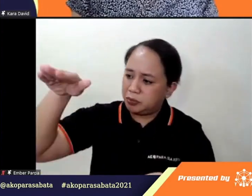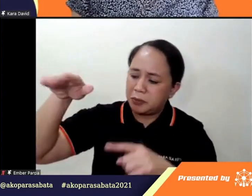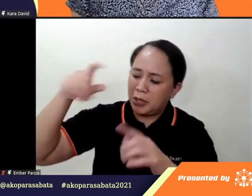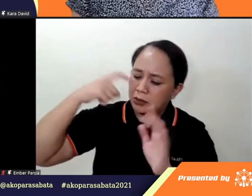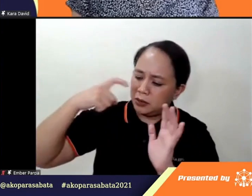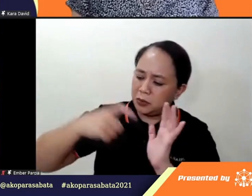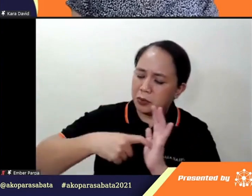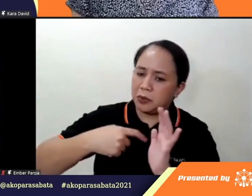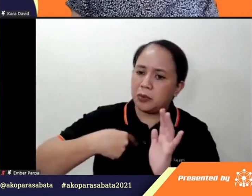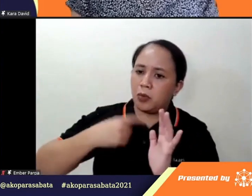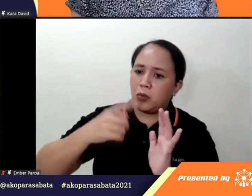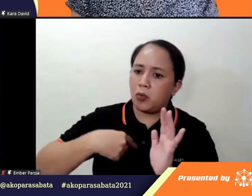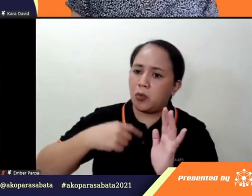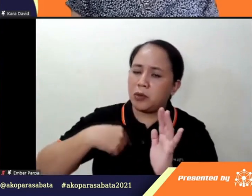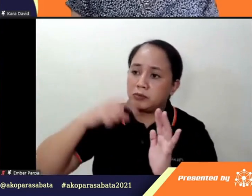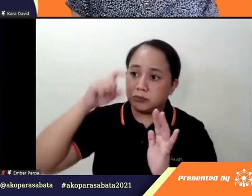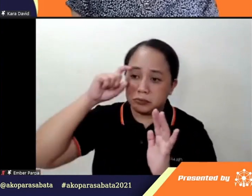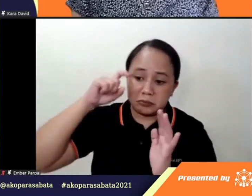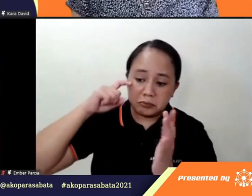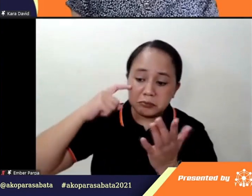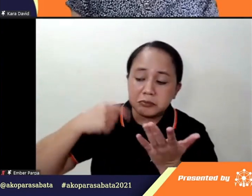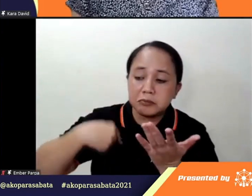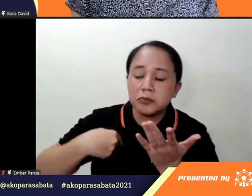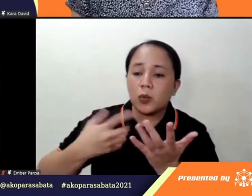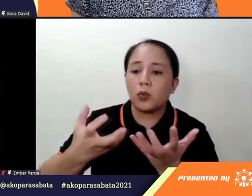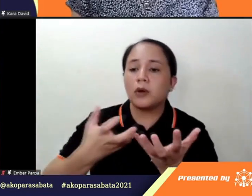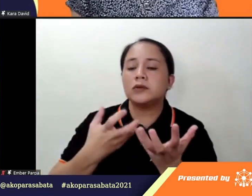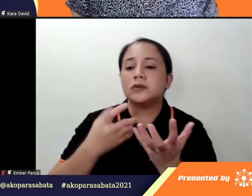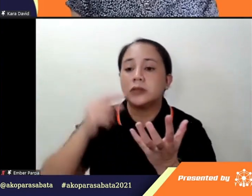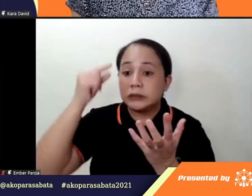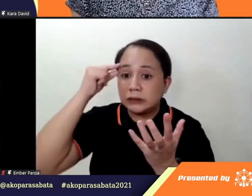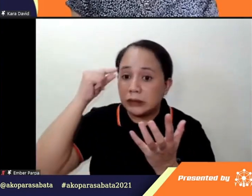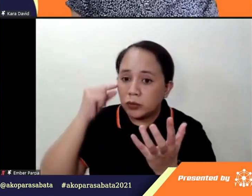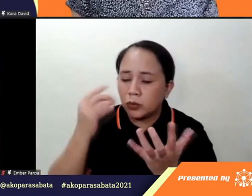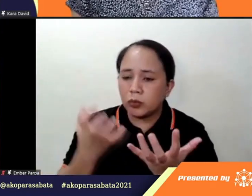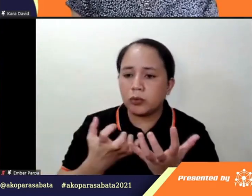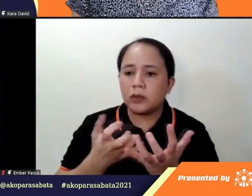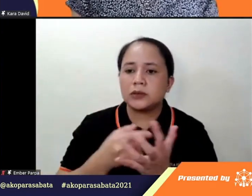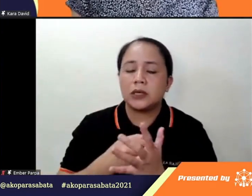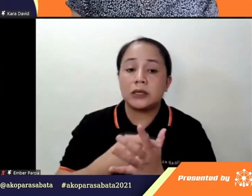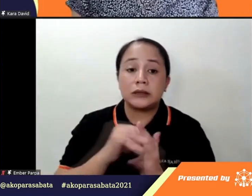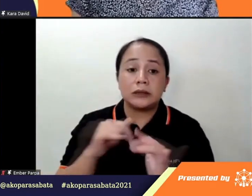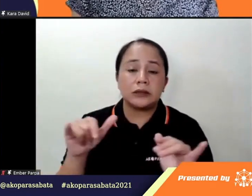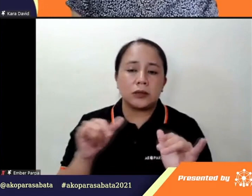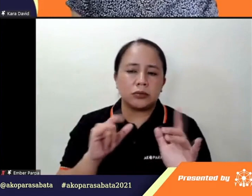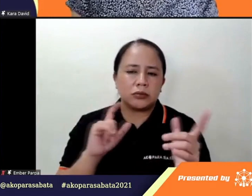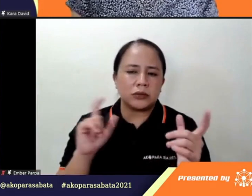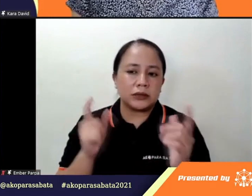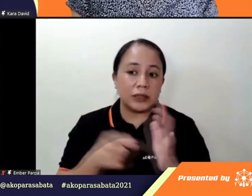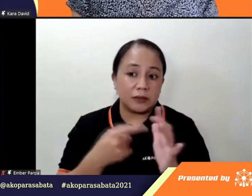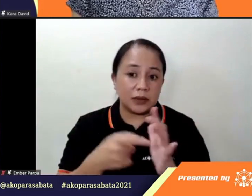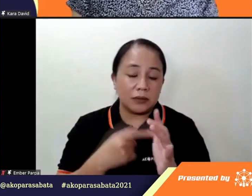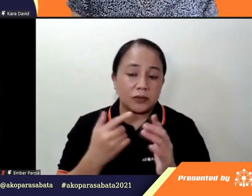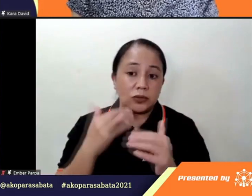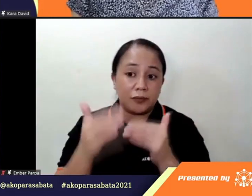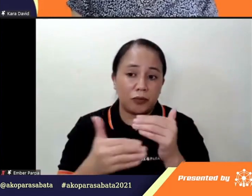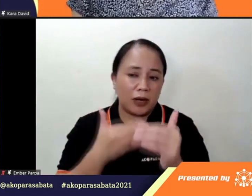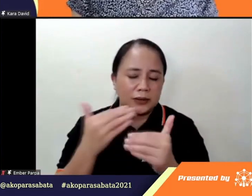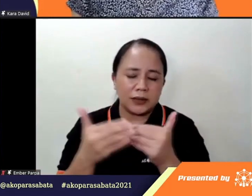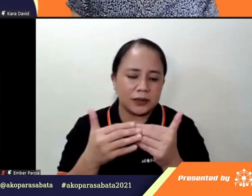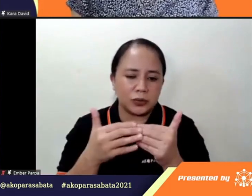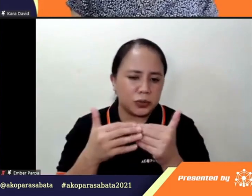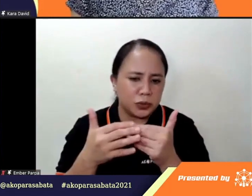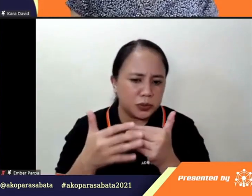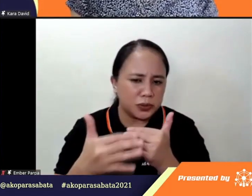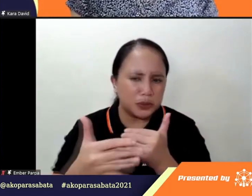your sexuality is, what you want to do. It's sometimes for others, it's a longer process na meron